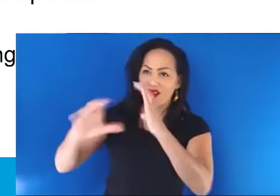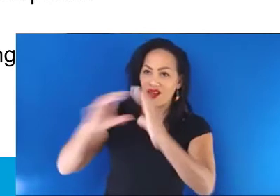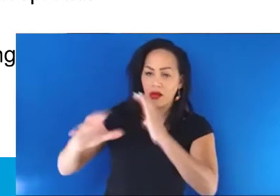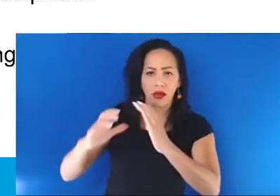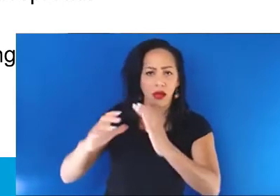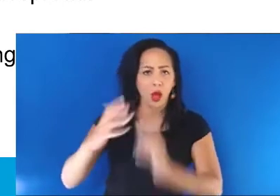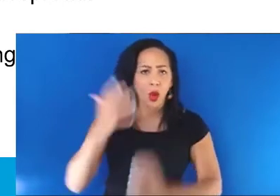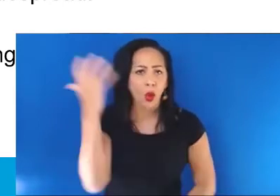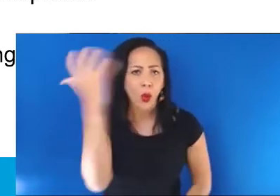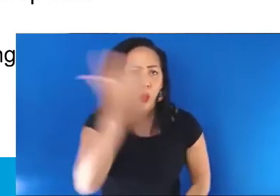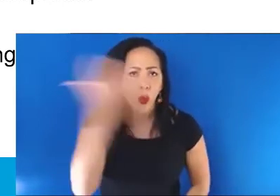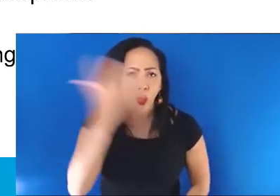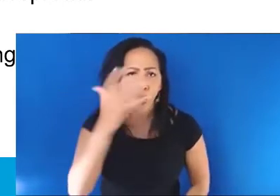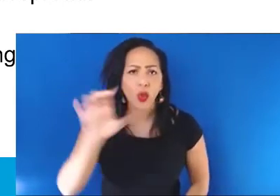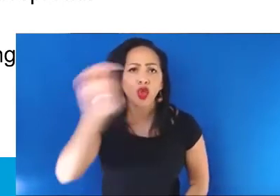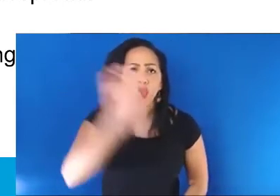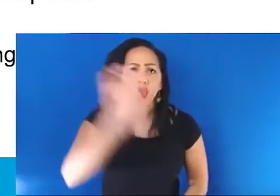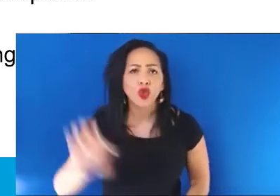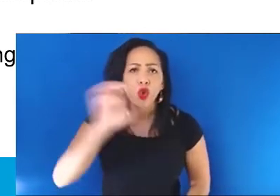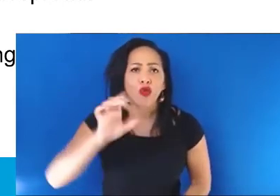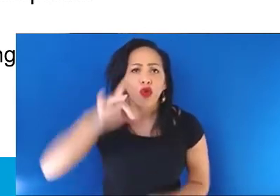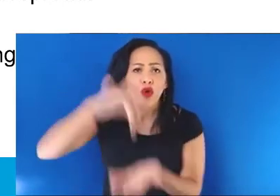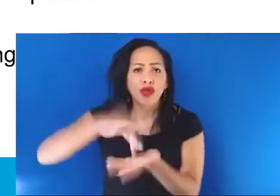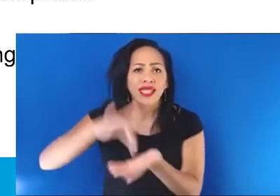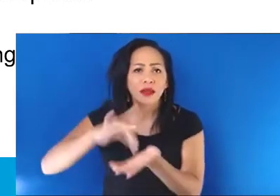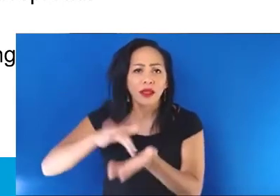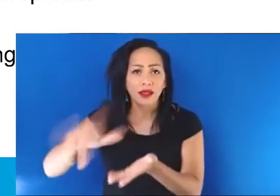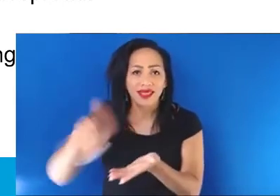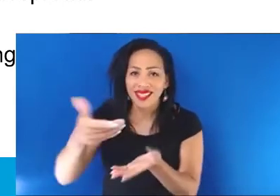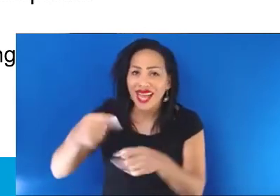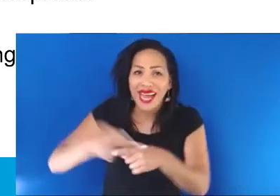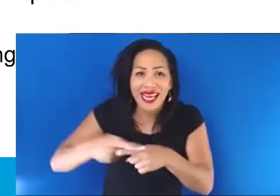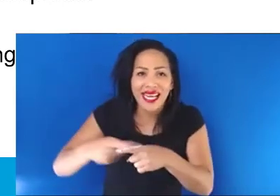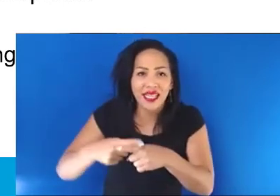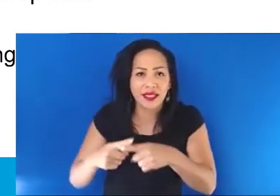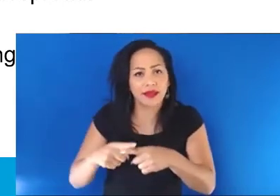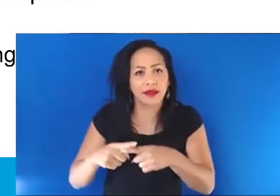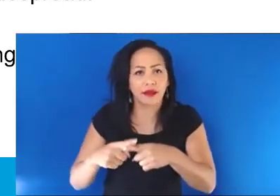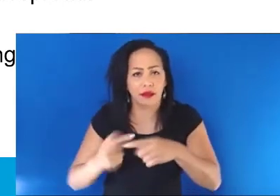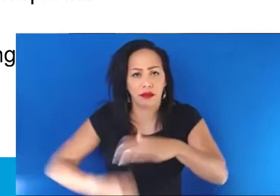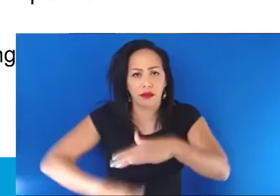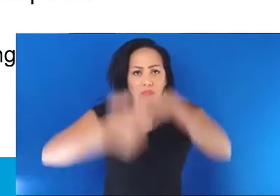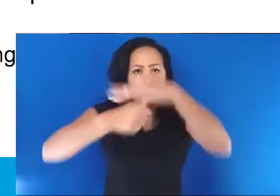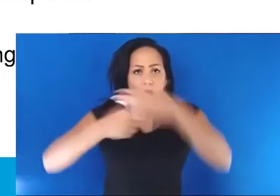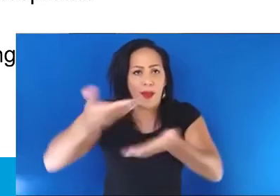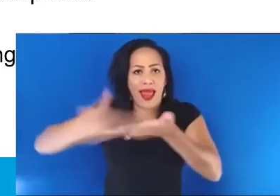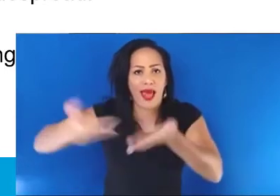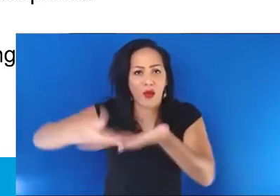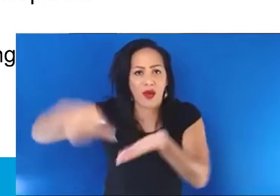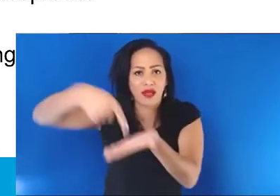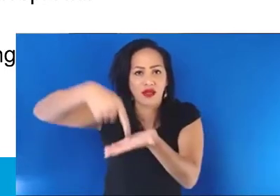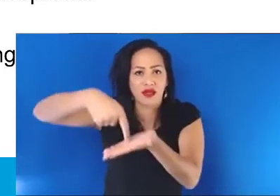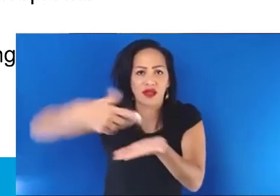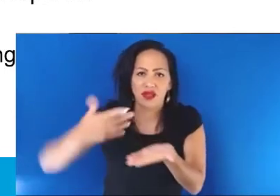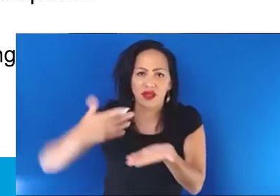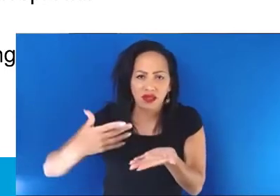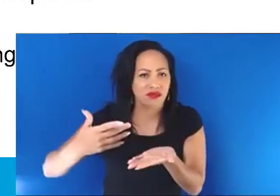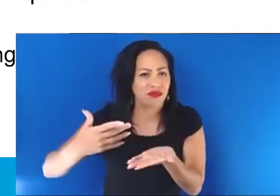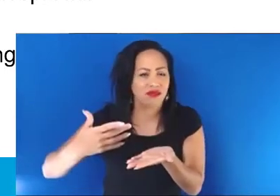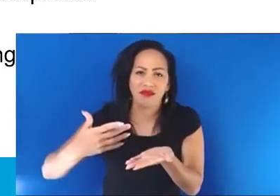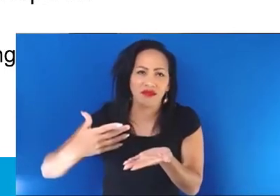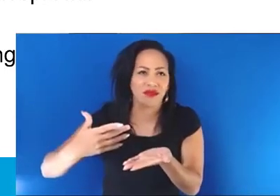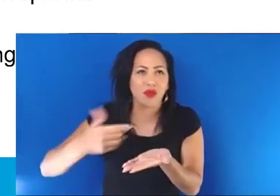Eurocentric. We do have English as our majority language. we do use